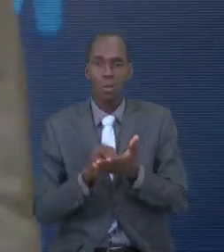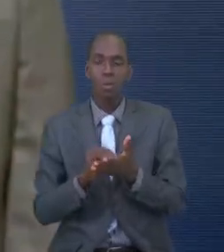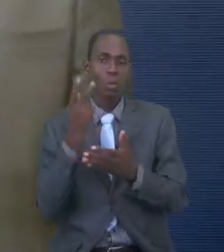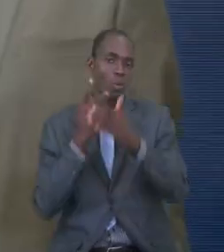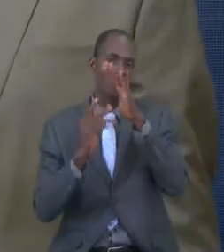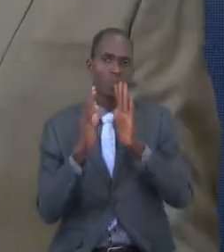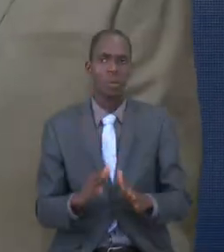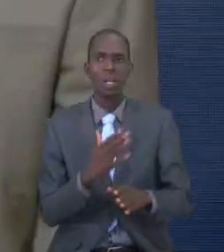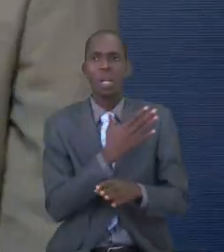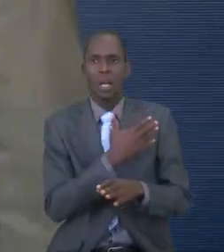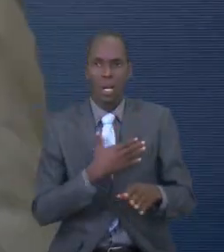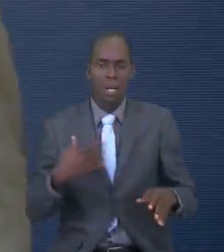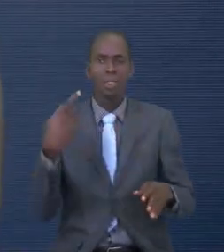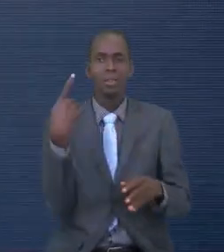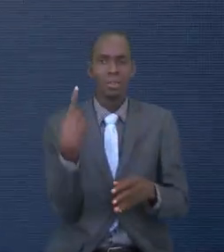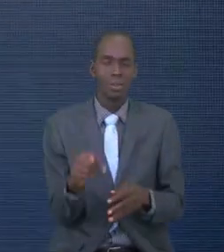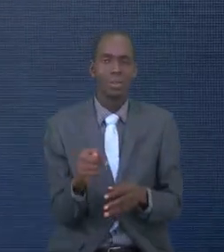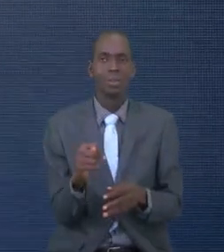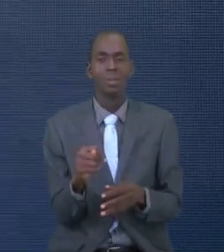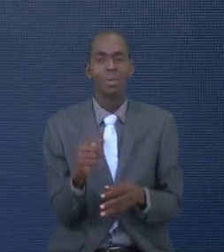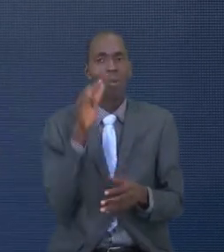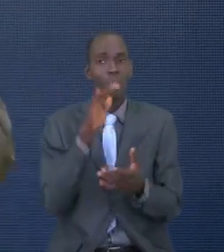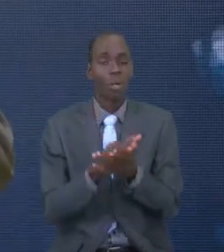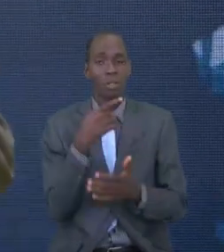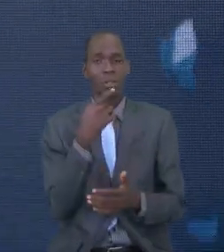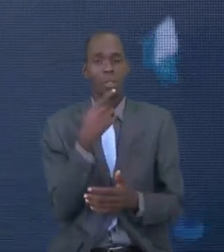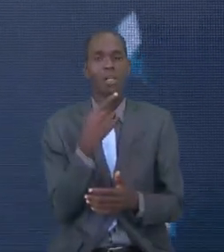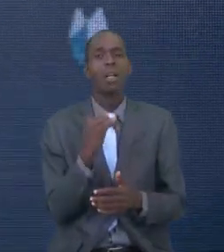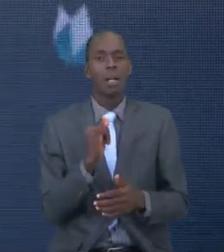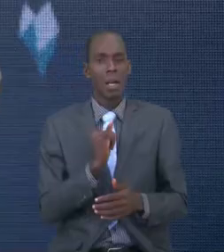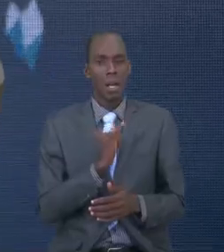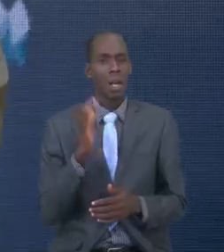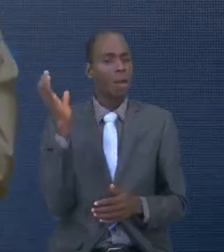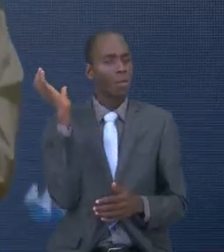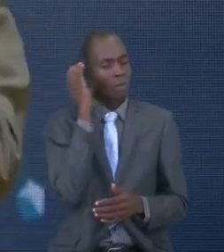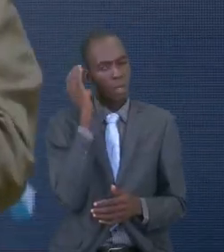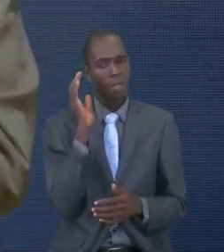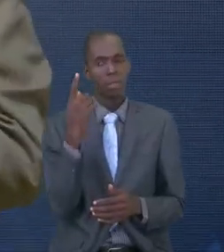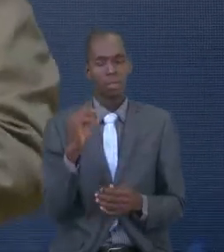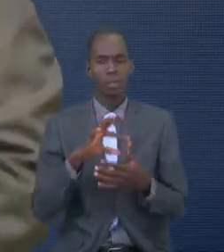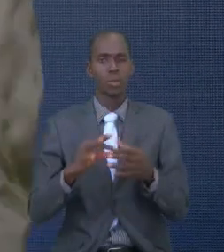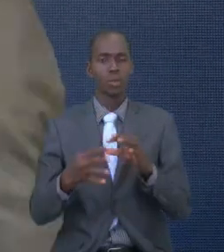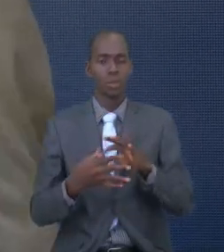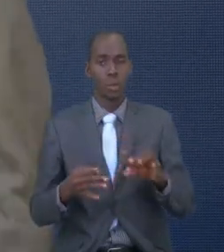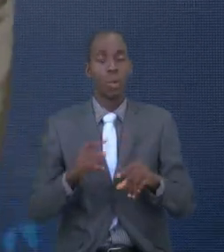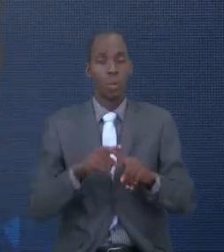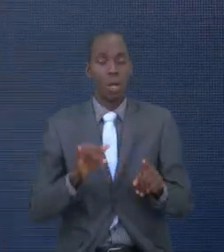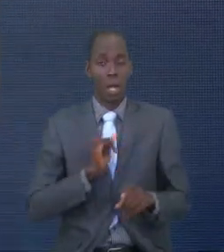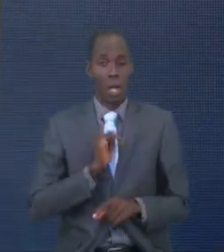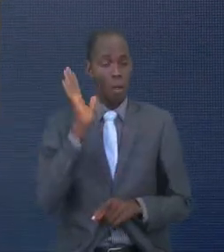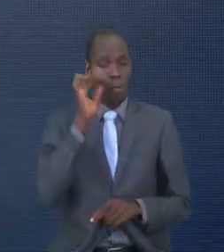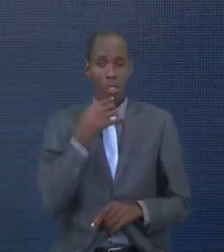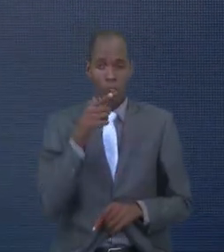I hear the story, but I want to tell you, I am the queen here.